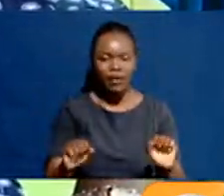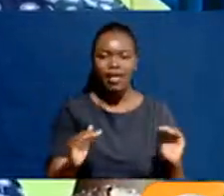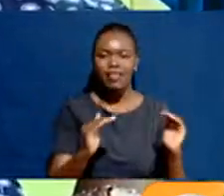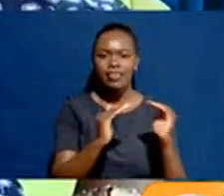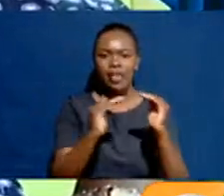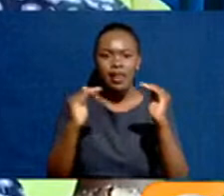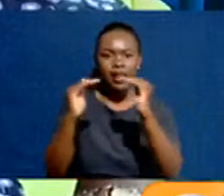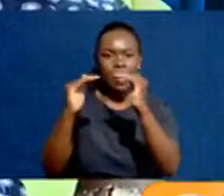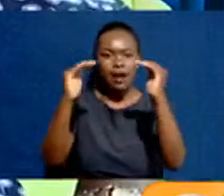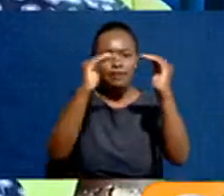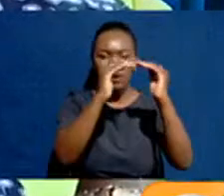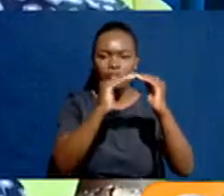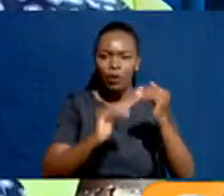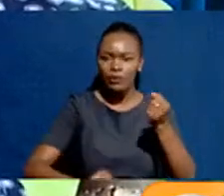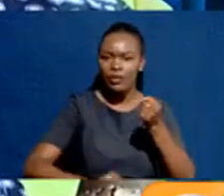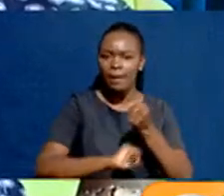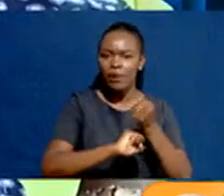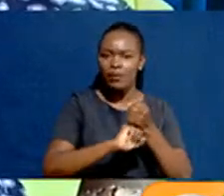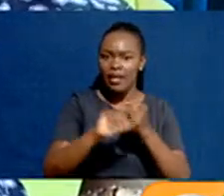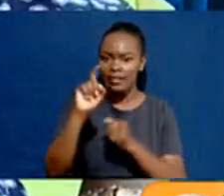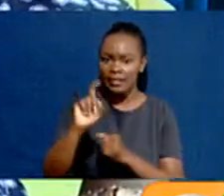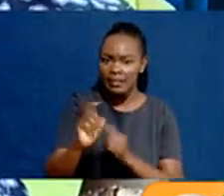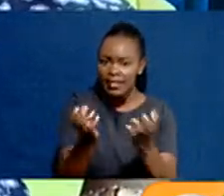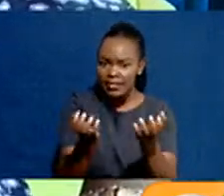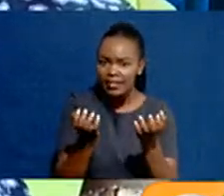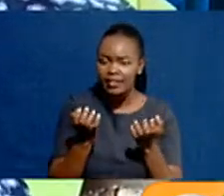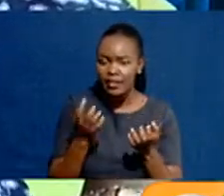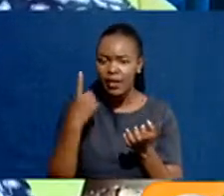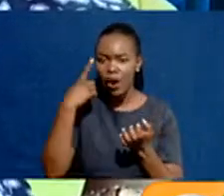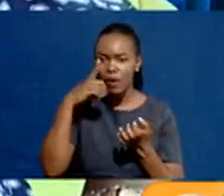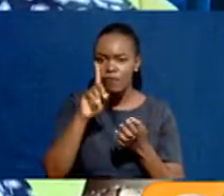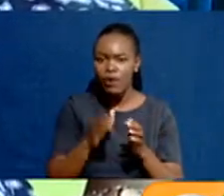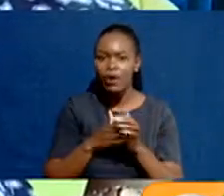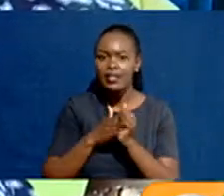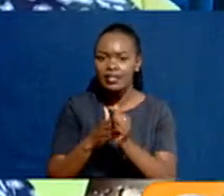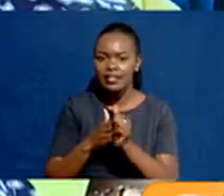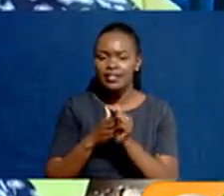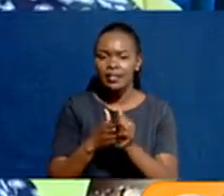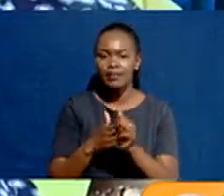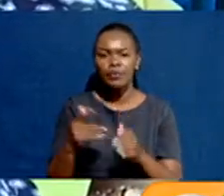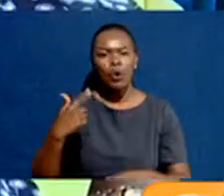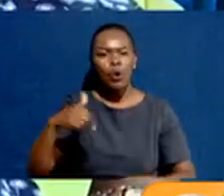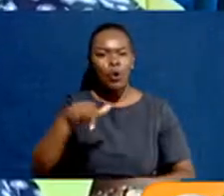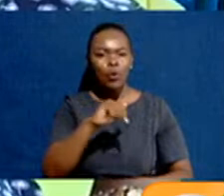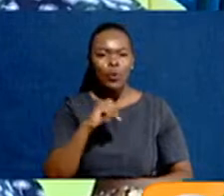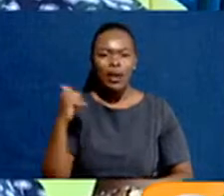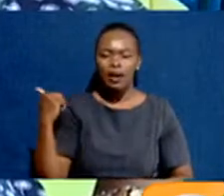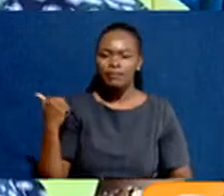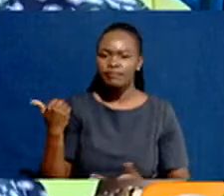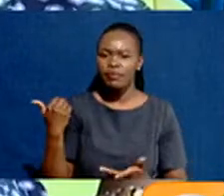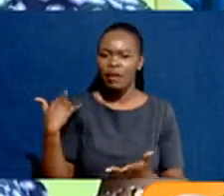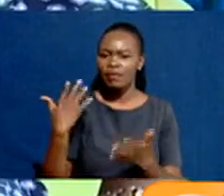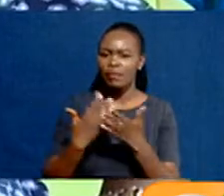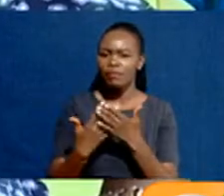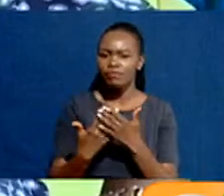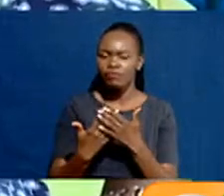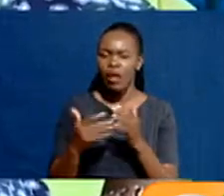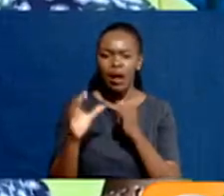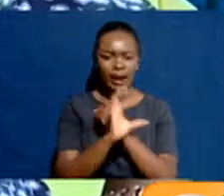that he requires to govern. We have come from, we have found a country